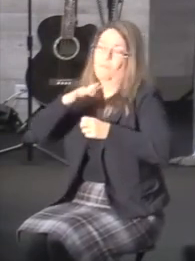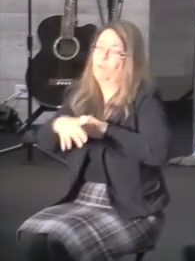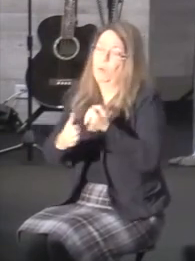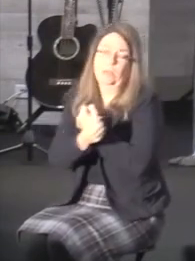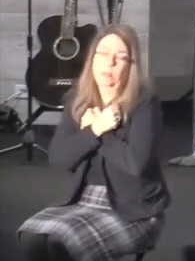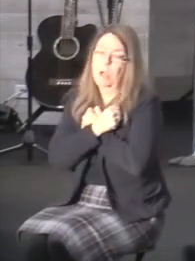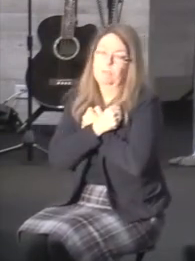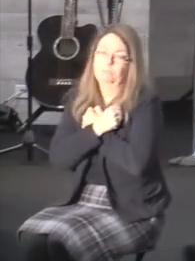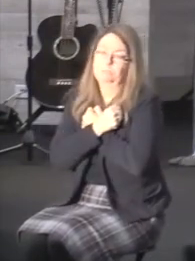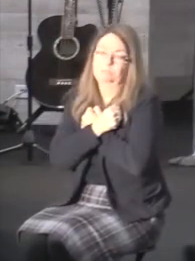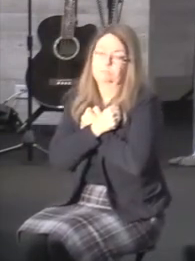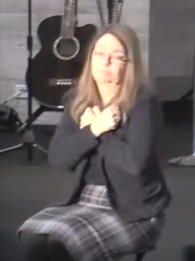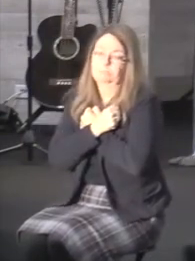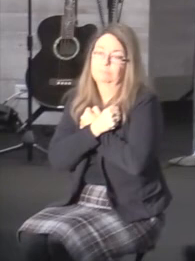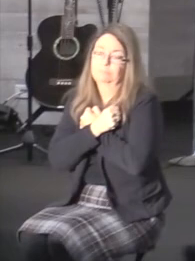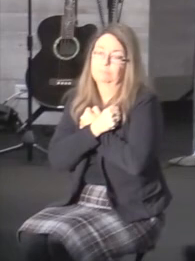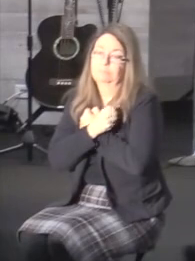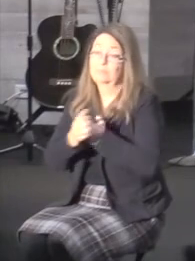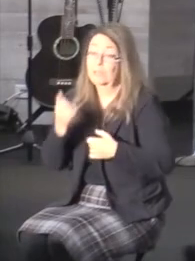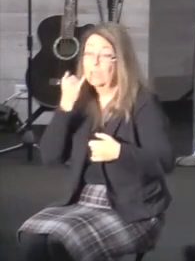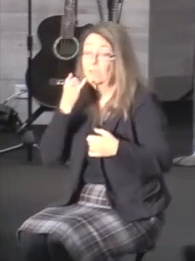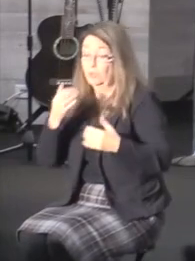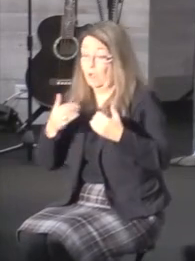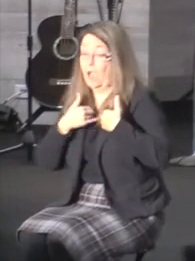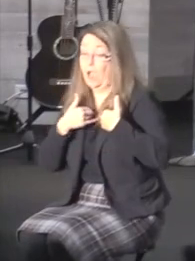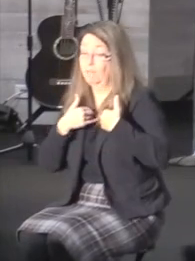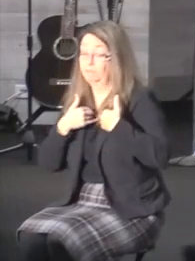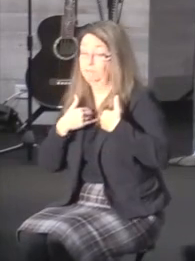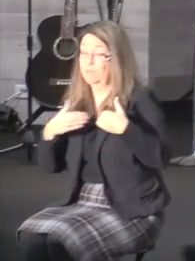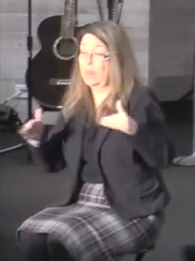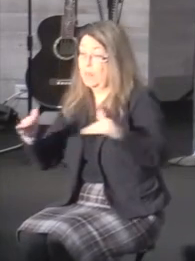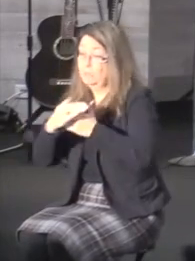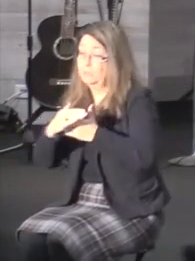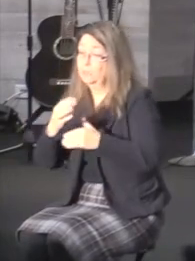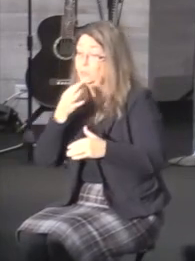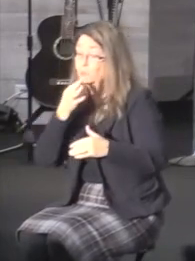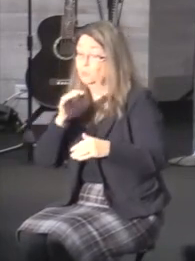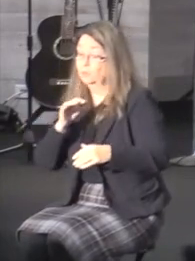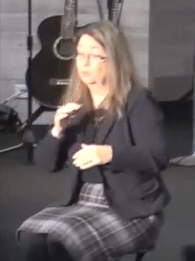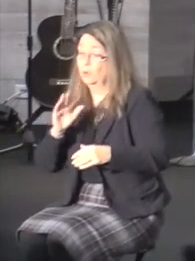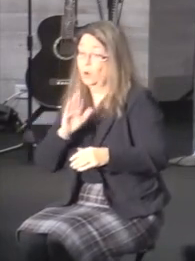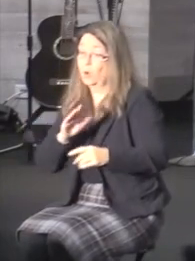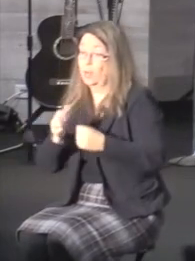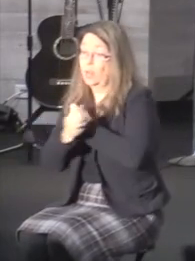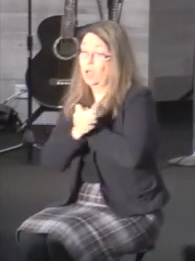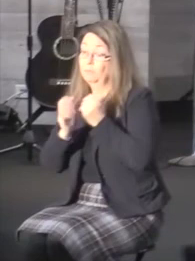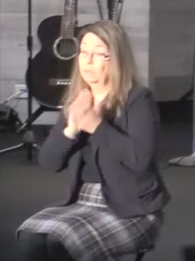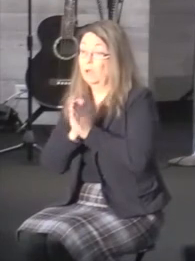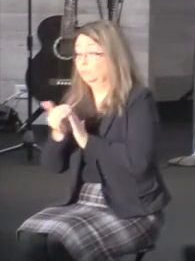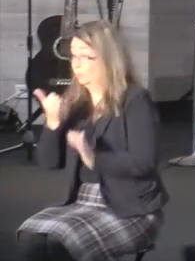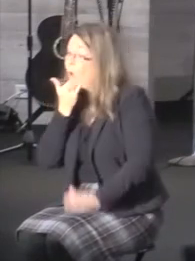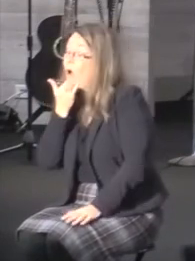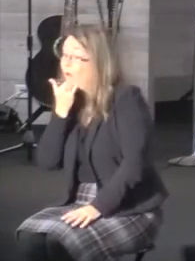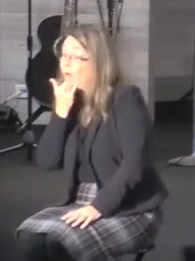love. Abounding love. If there aren't parameters on that, soon that love for her child will actually become